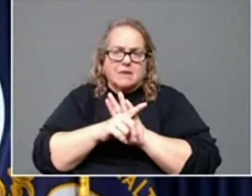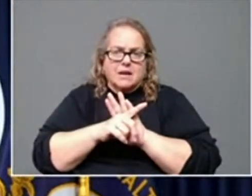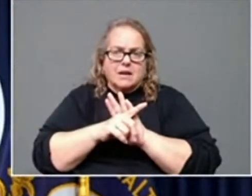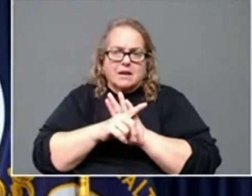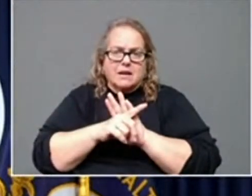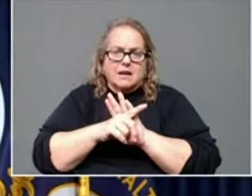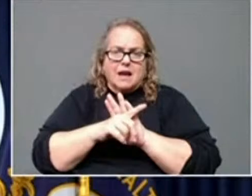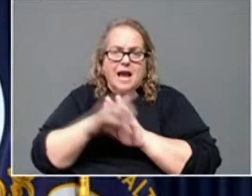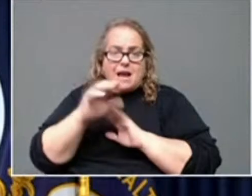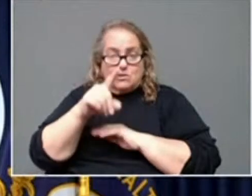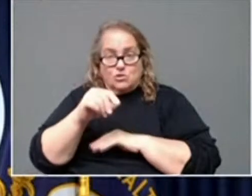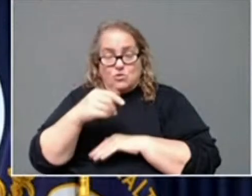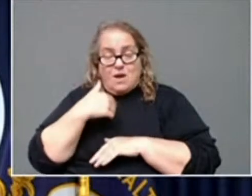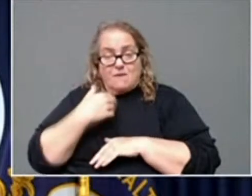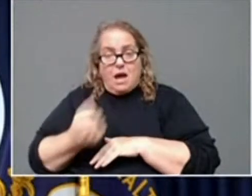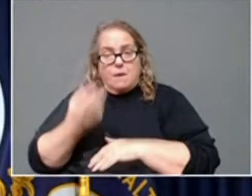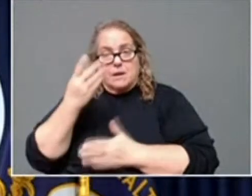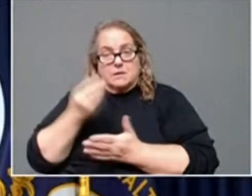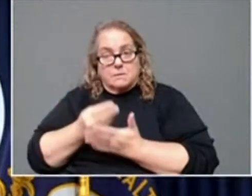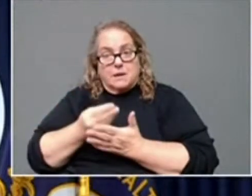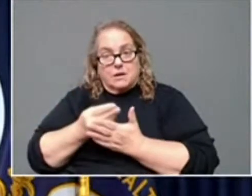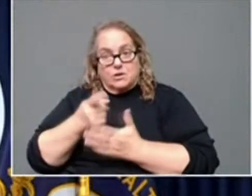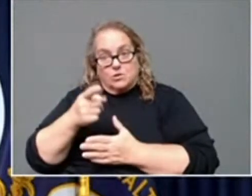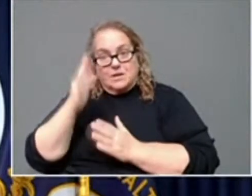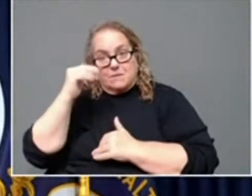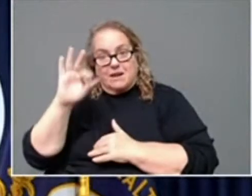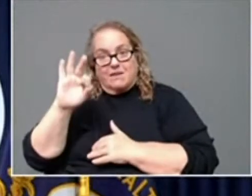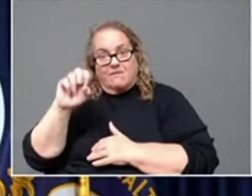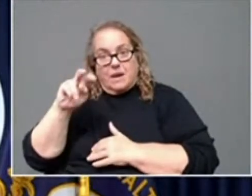figure how much you expect FEMA to help?